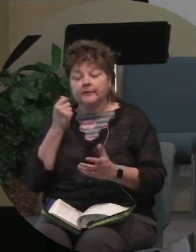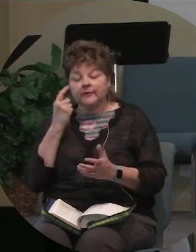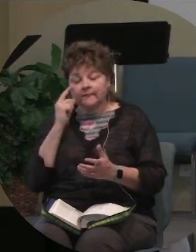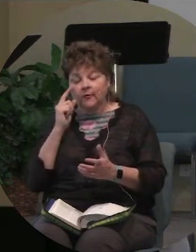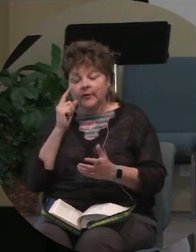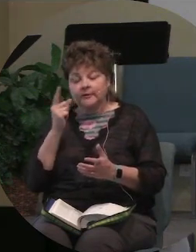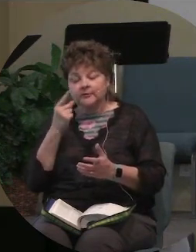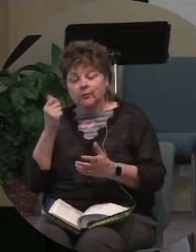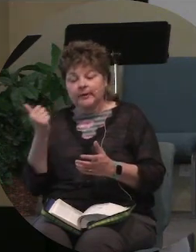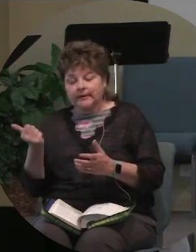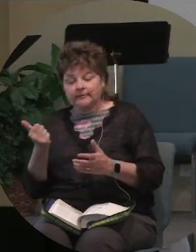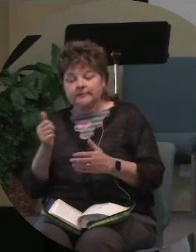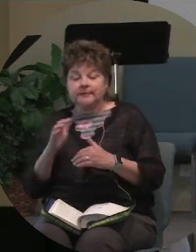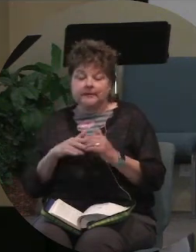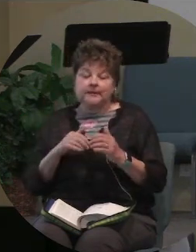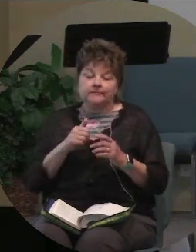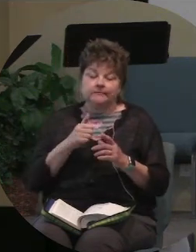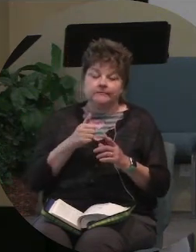for yourself.